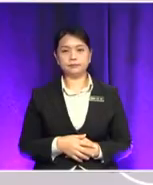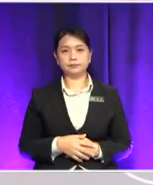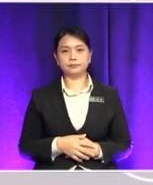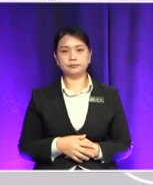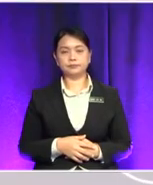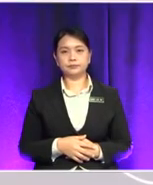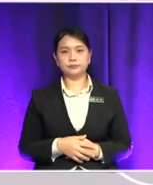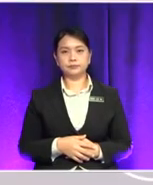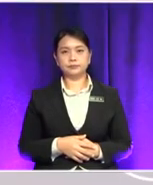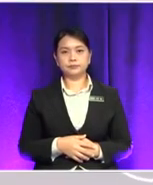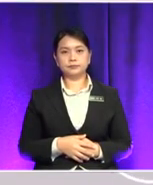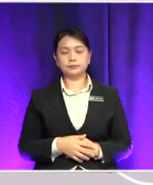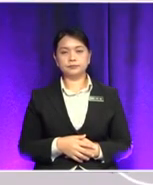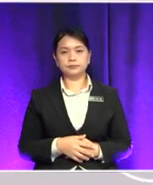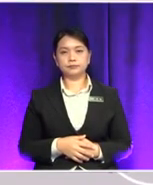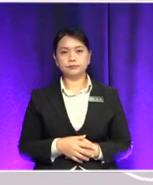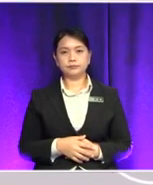Huh?